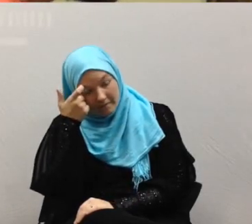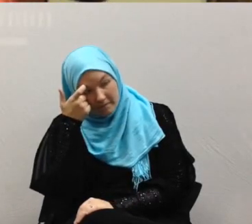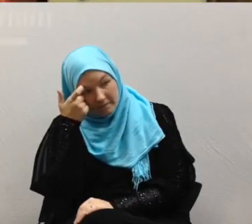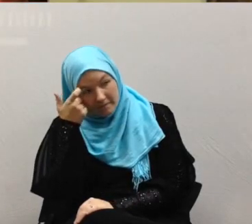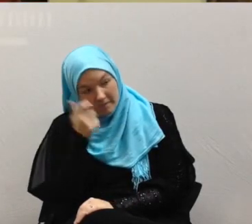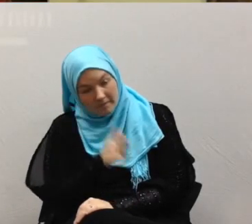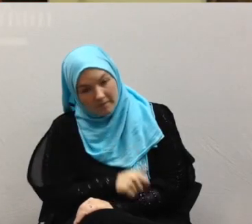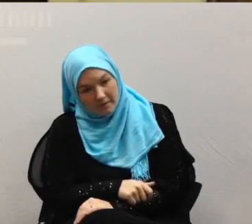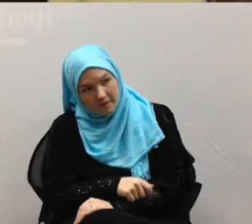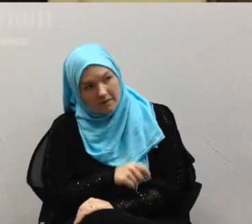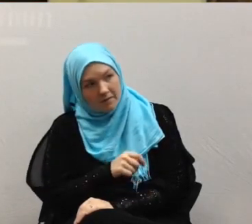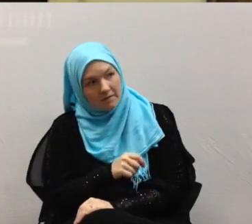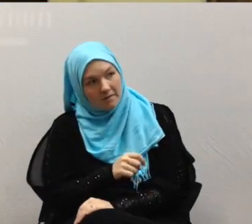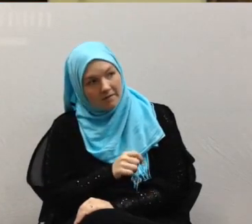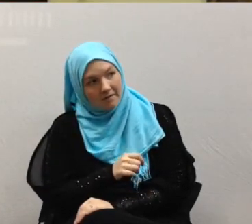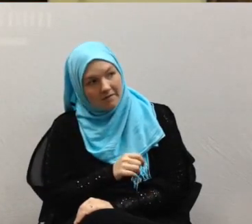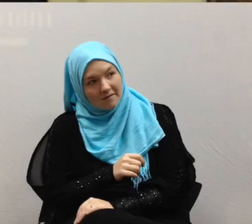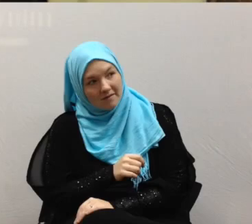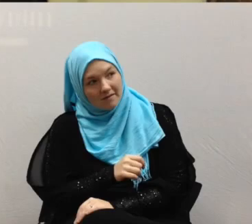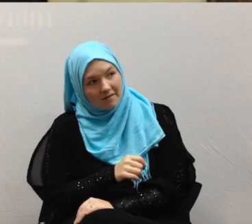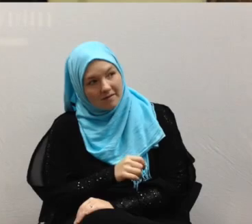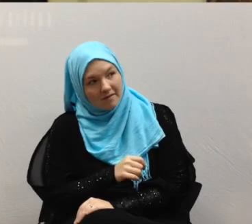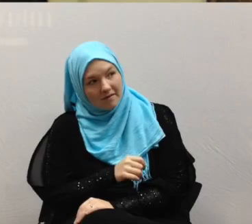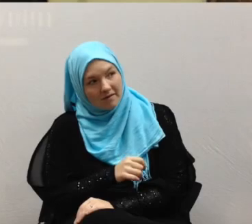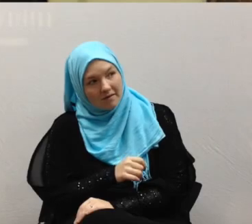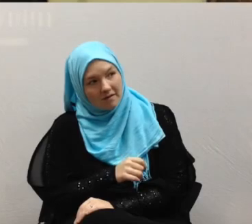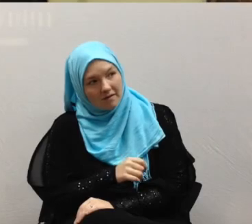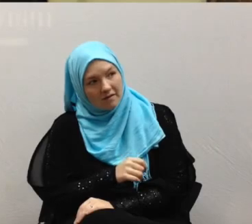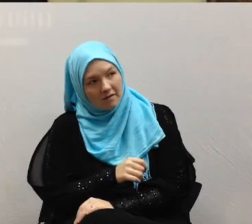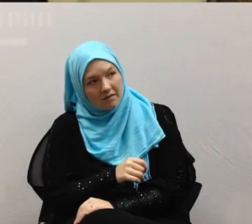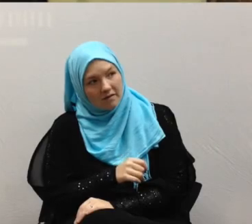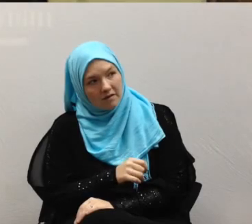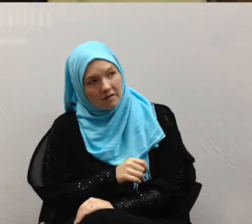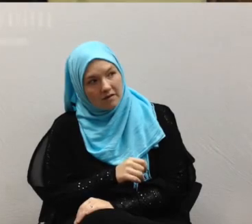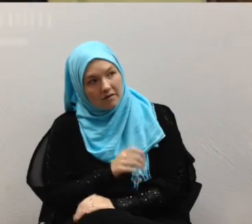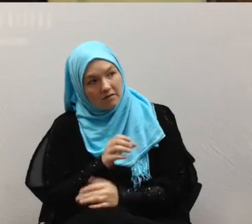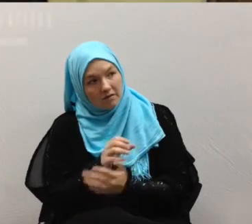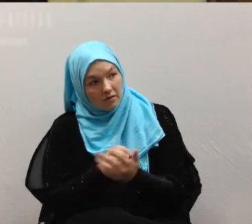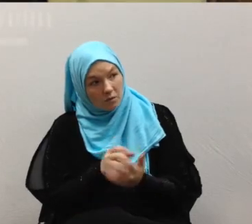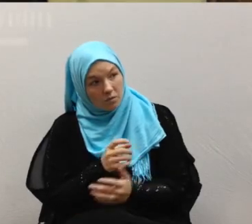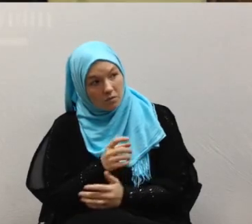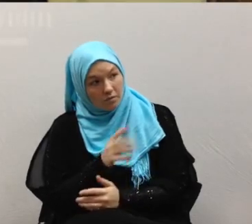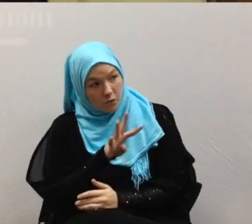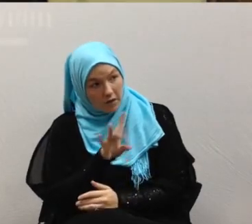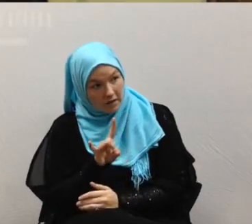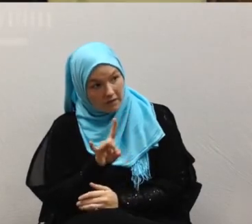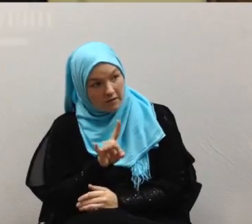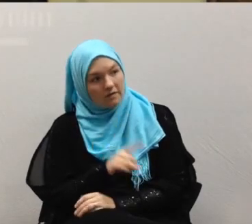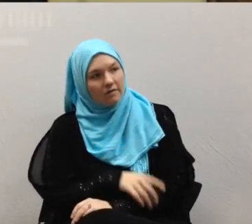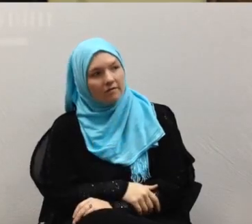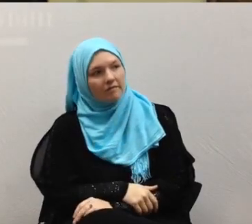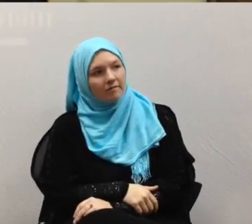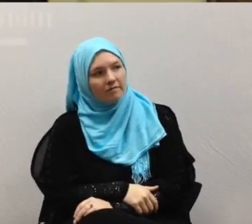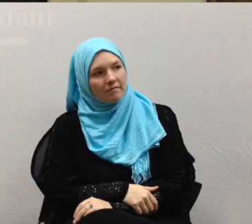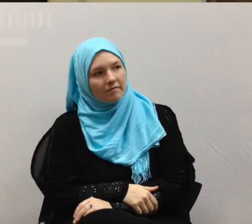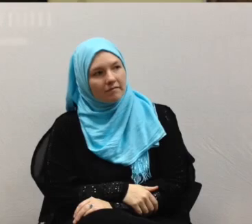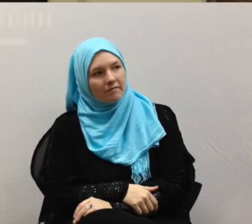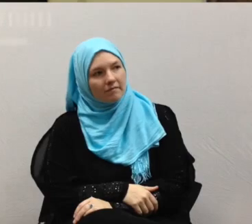Just a second, he's doing it. Okay, thank you. Thank you.